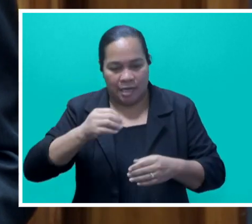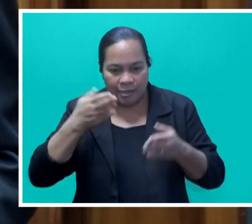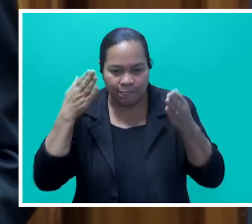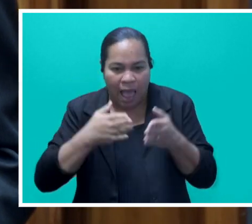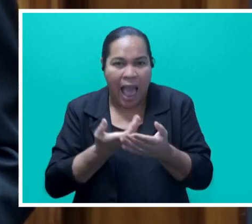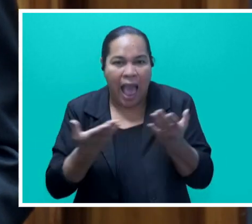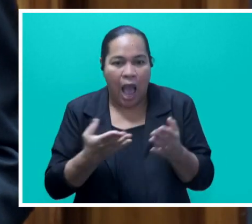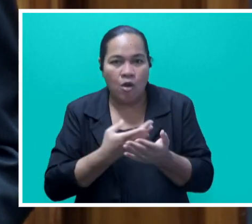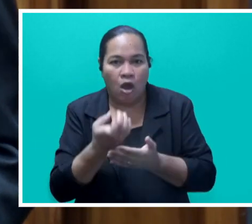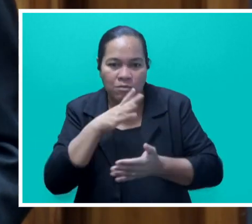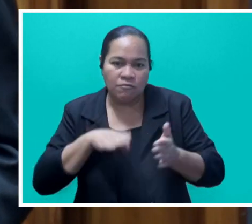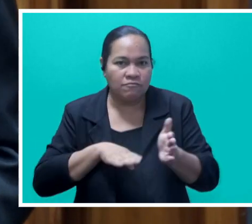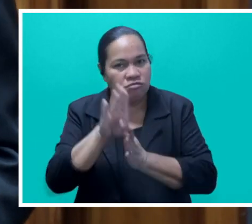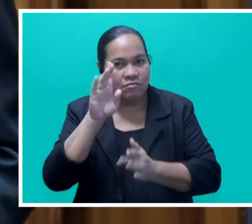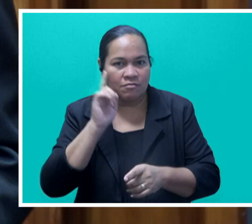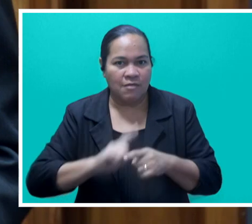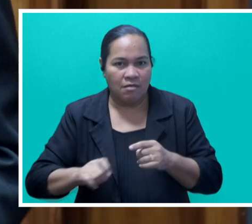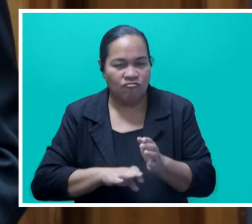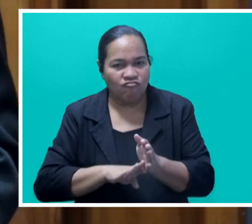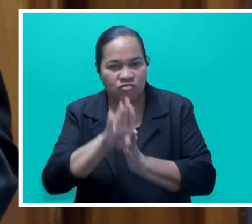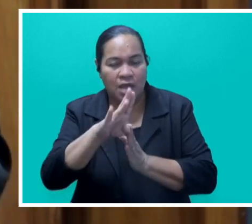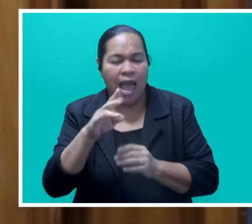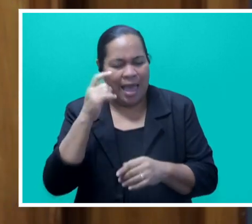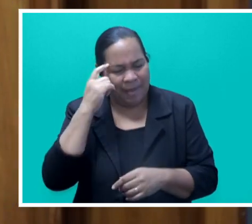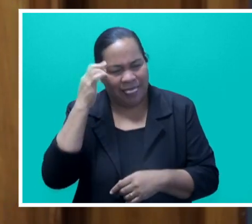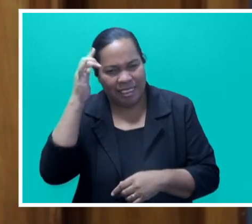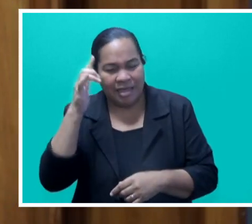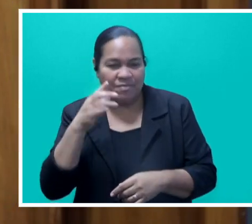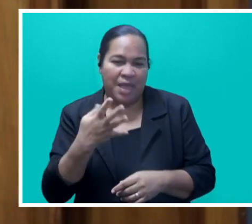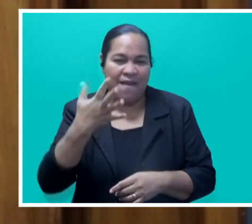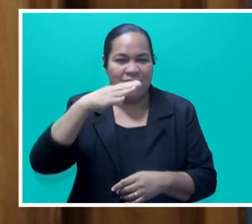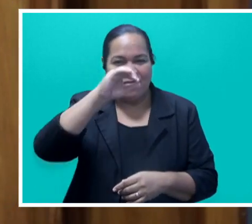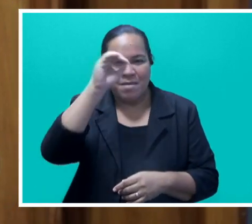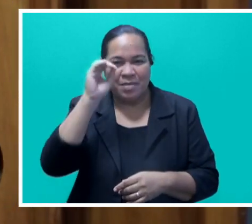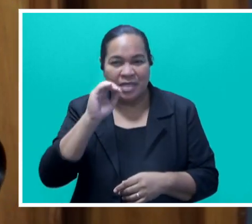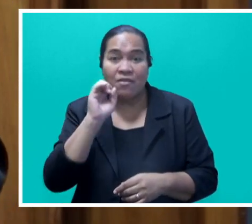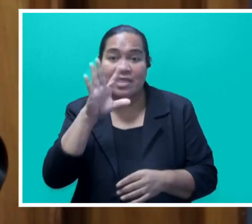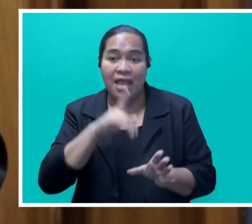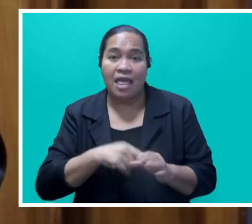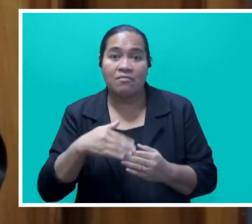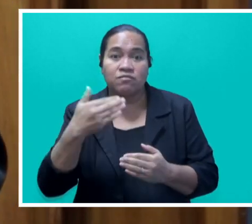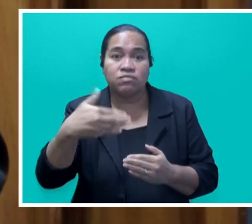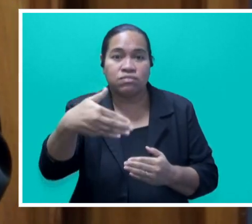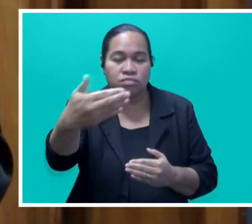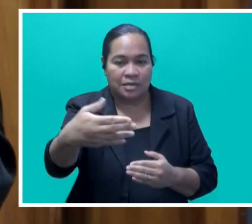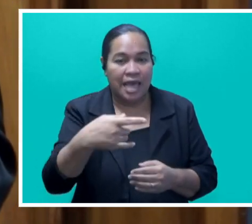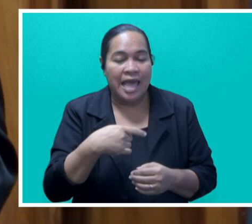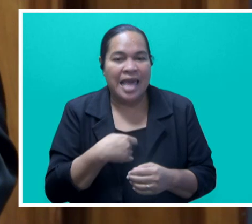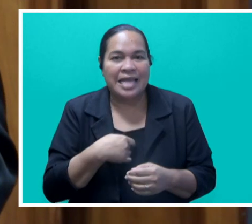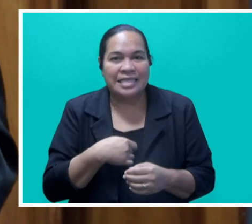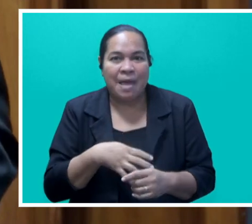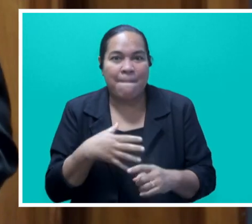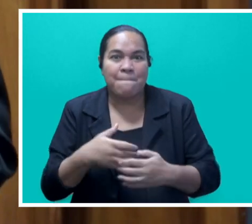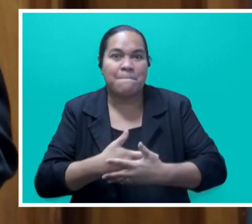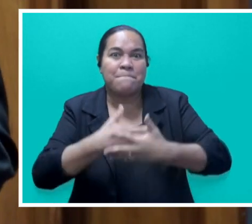aggressively. And I am suggesting 50% over the next 10 years. It is an ambitious target,